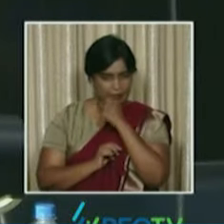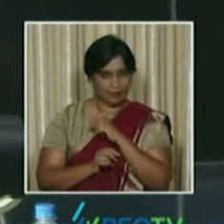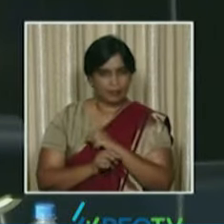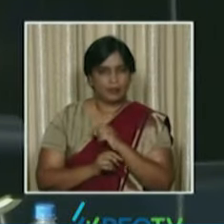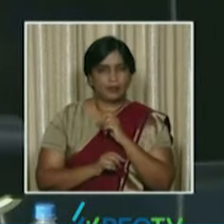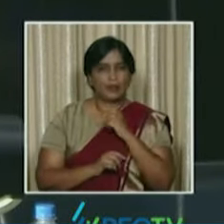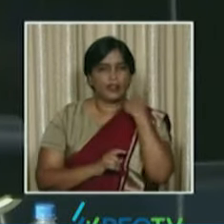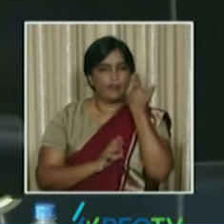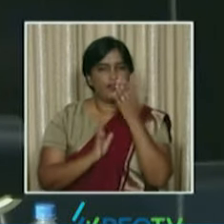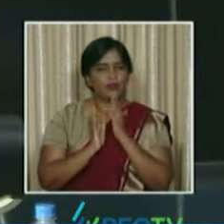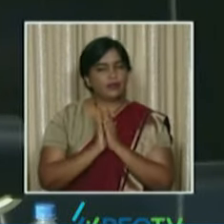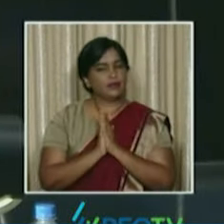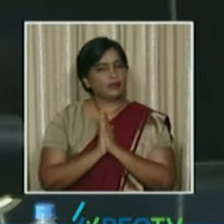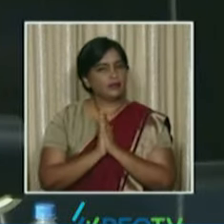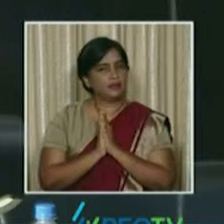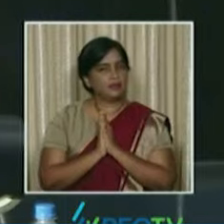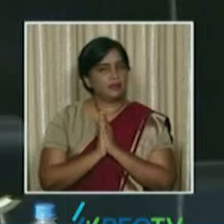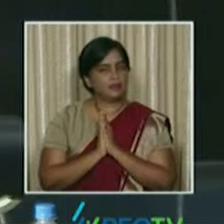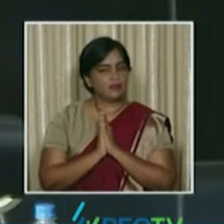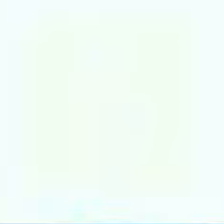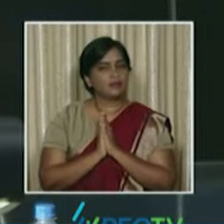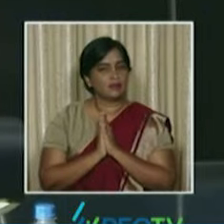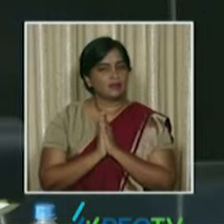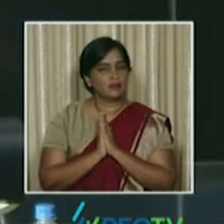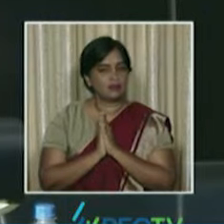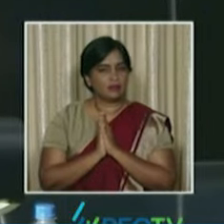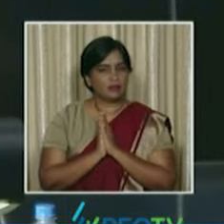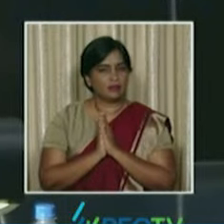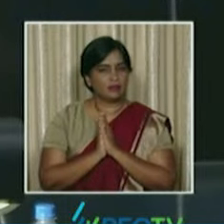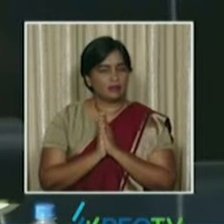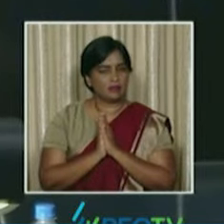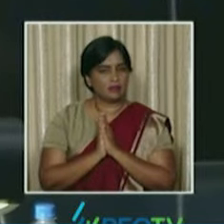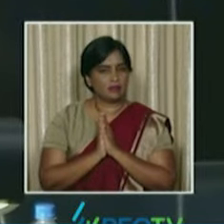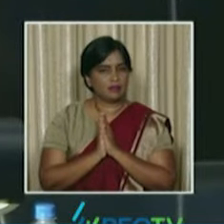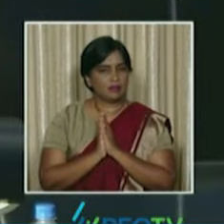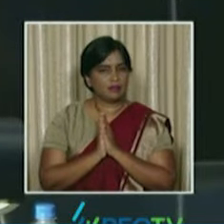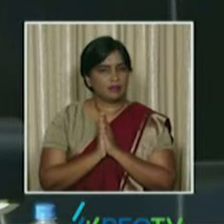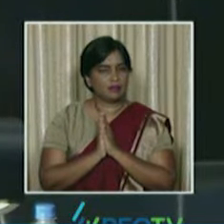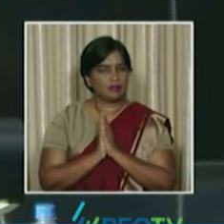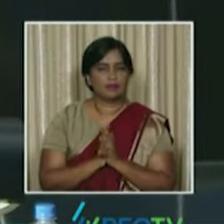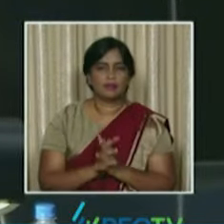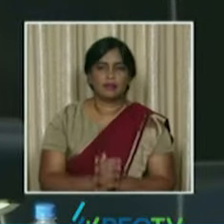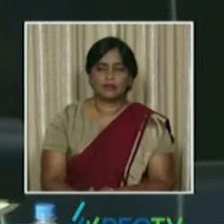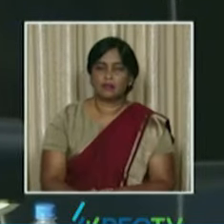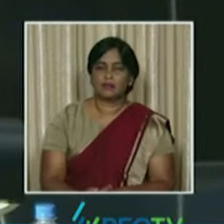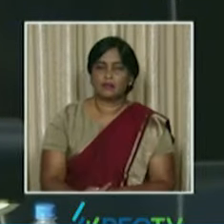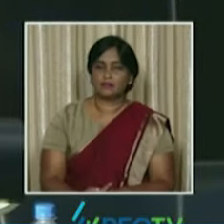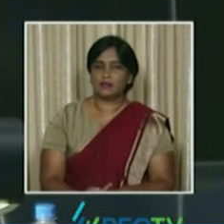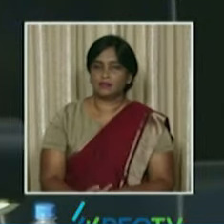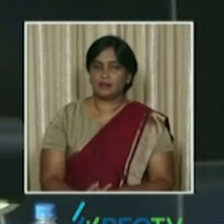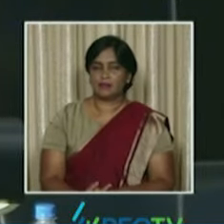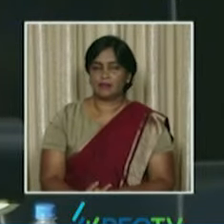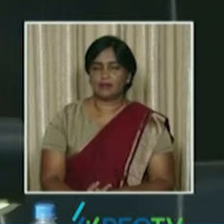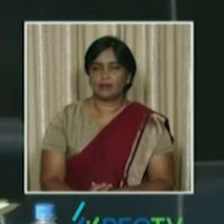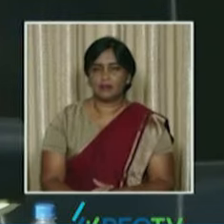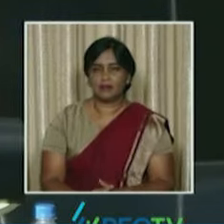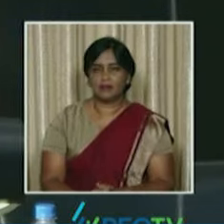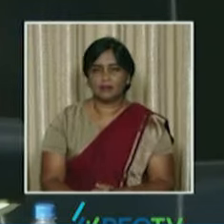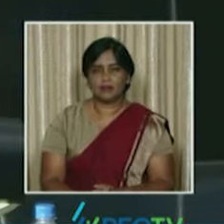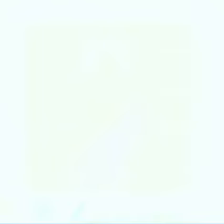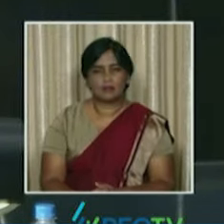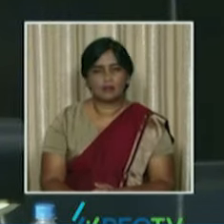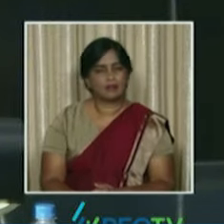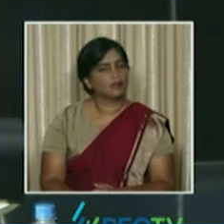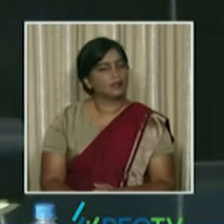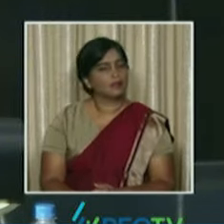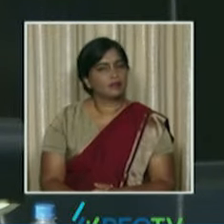Facebook Instagram all these platforms have said very categorically that this law is unworkable in